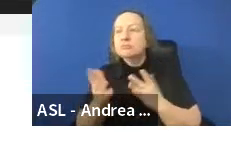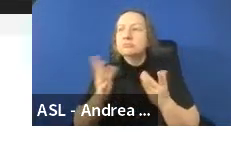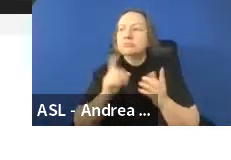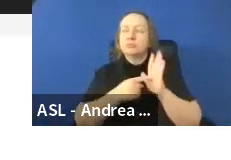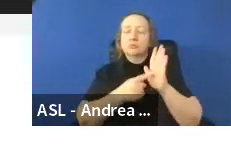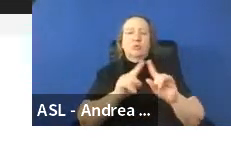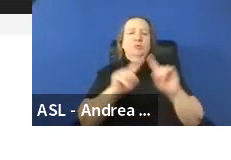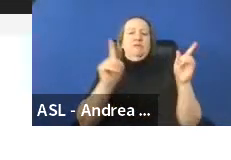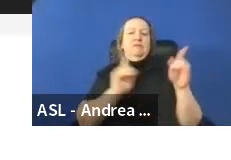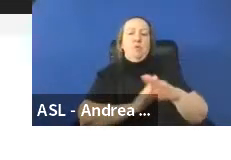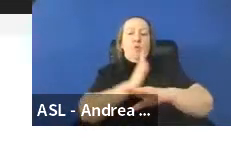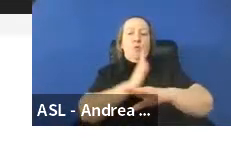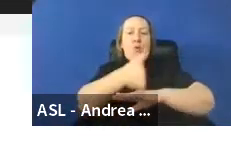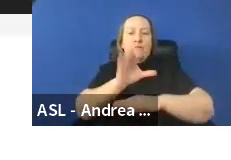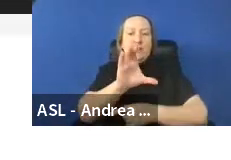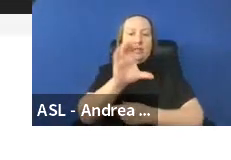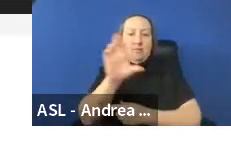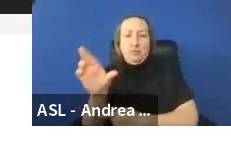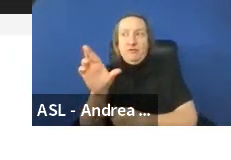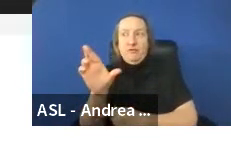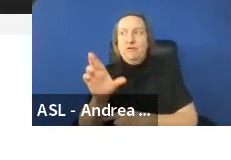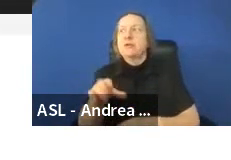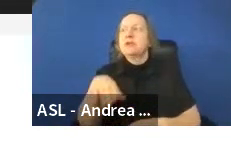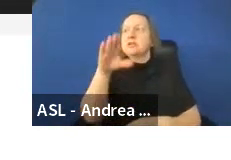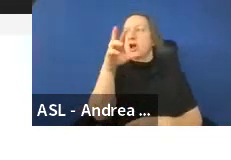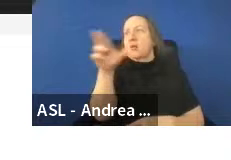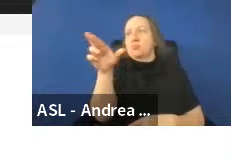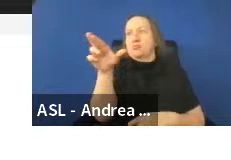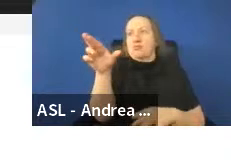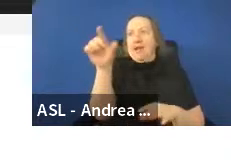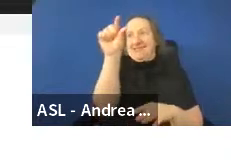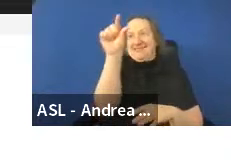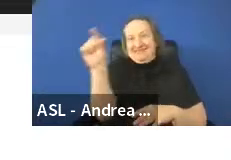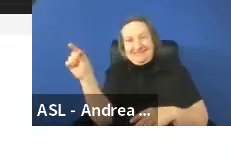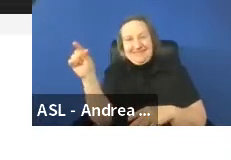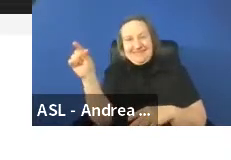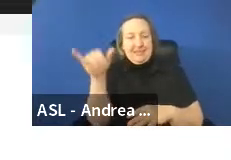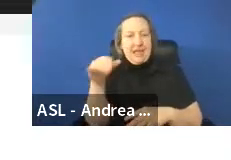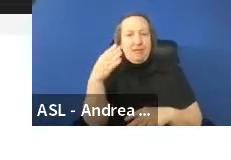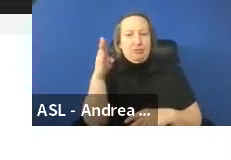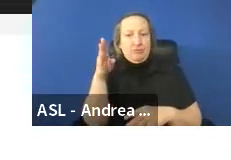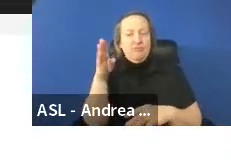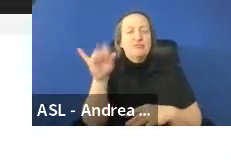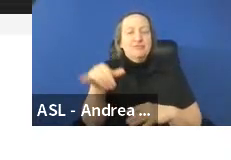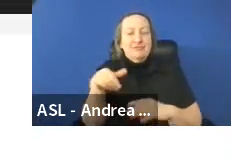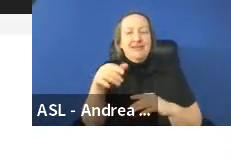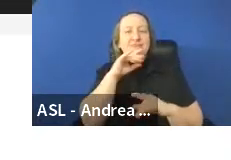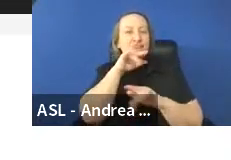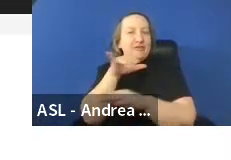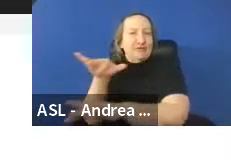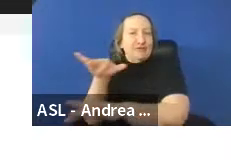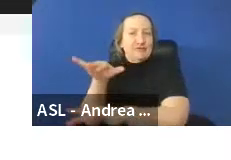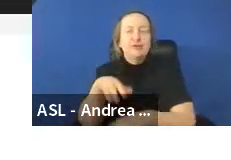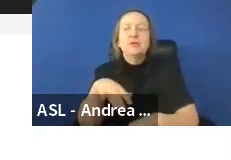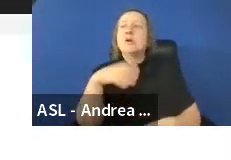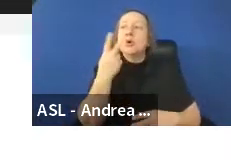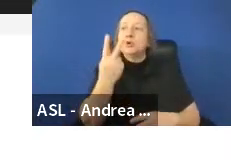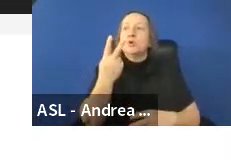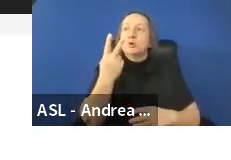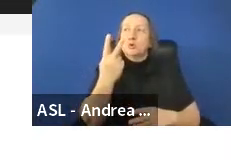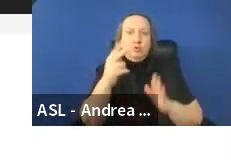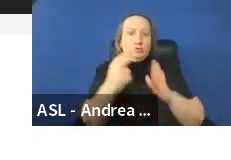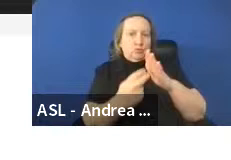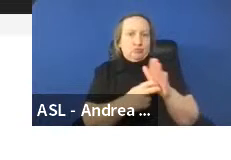Columbia River, which is on the top right side of the screen. This particular option shows a 2-bridge option